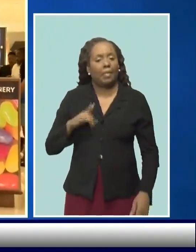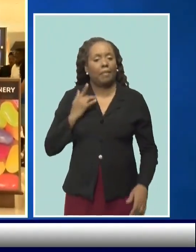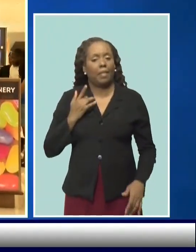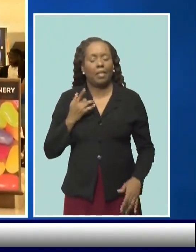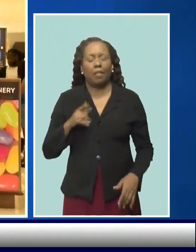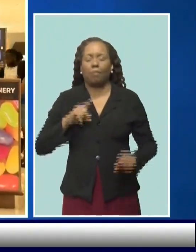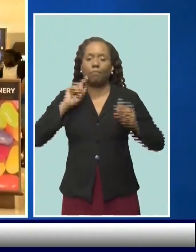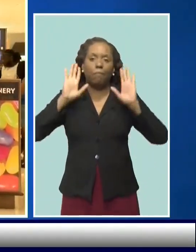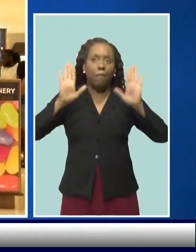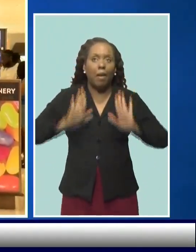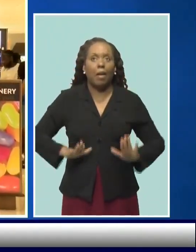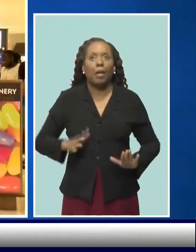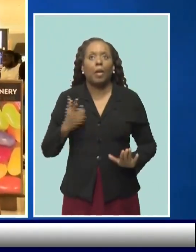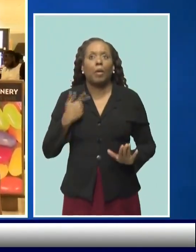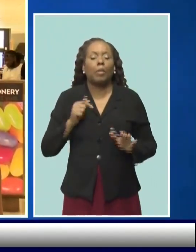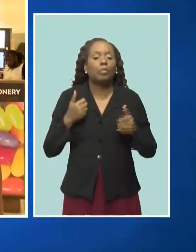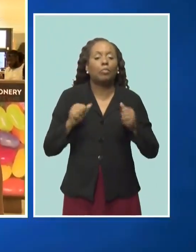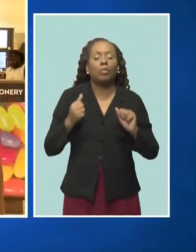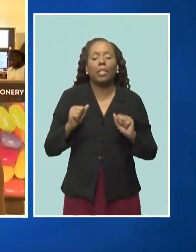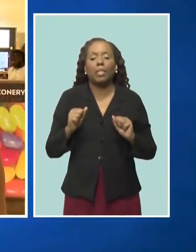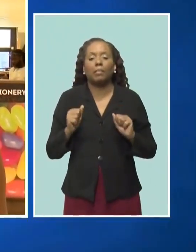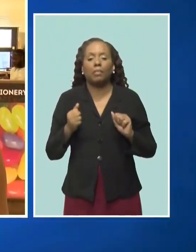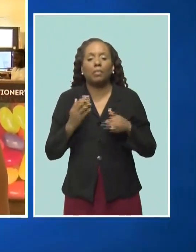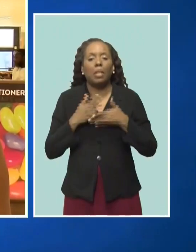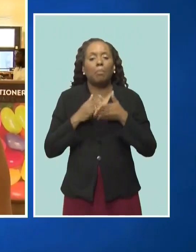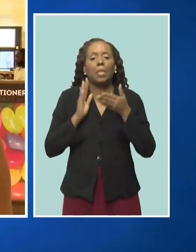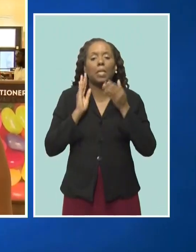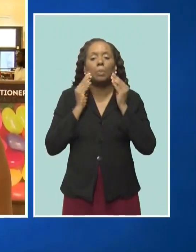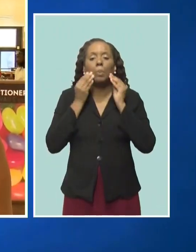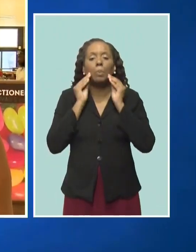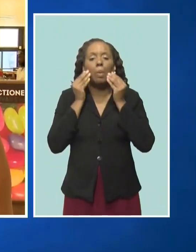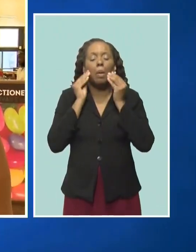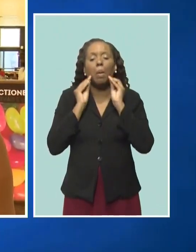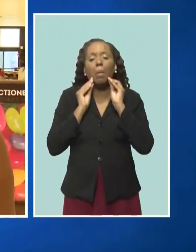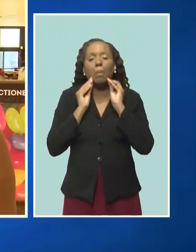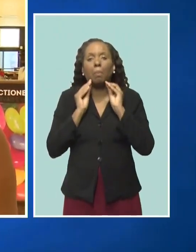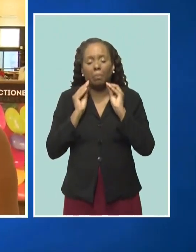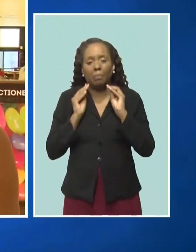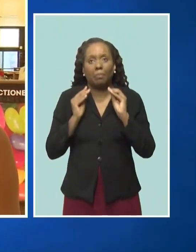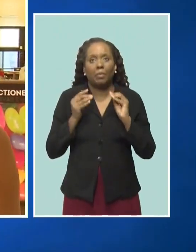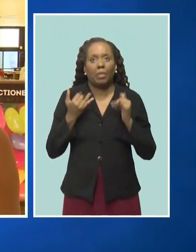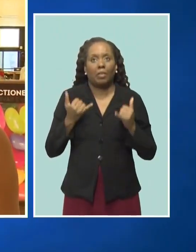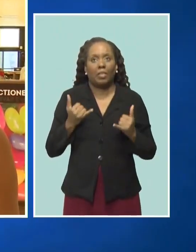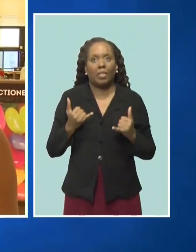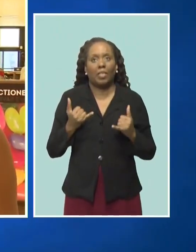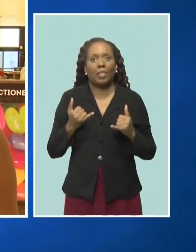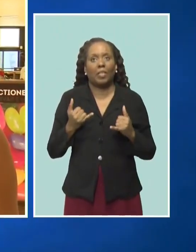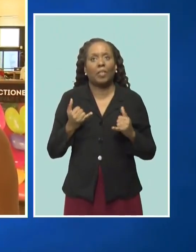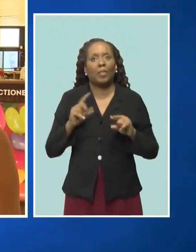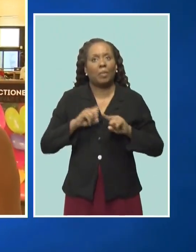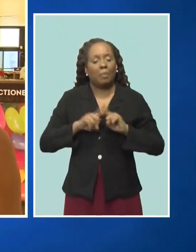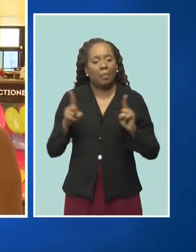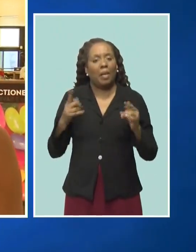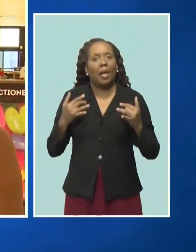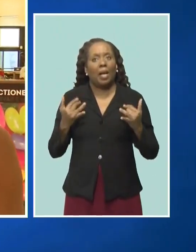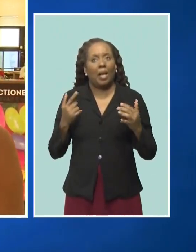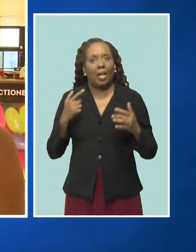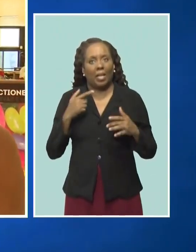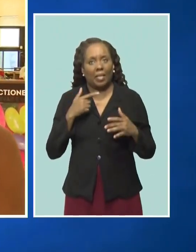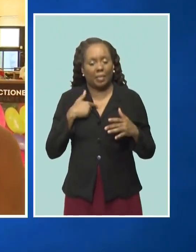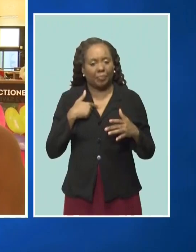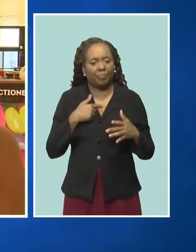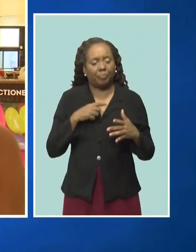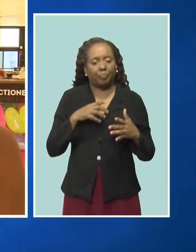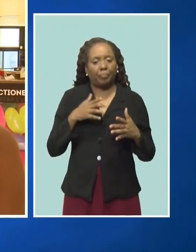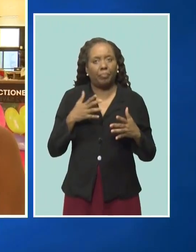sample and try on many of the products that they have on display today. I'm currently wearing the Fuchsia Flex, which is very exciting